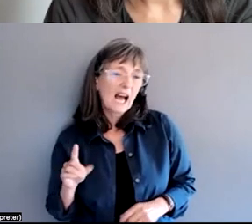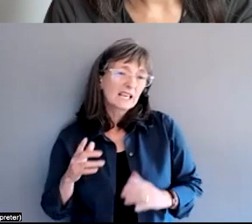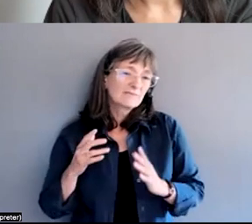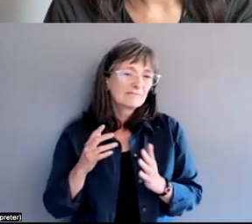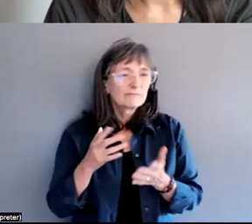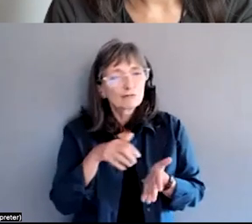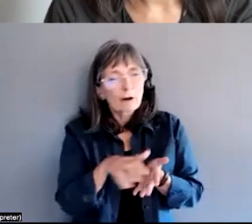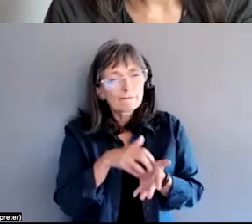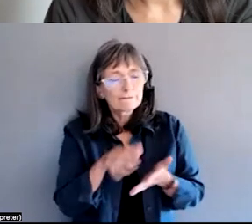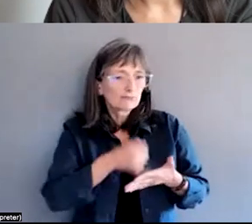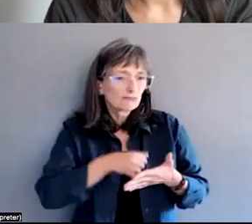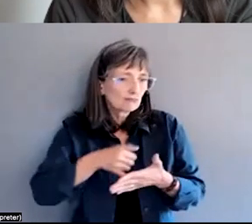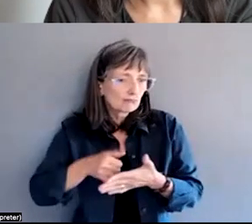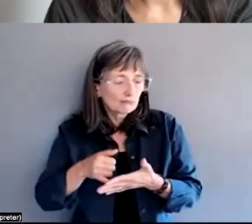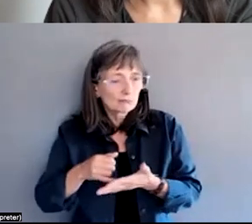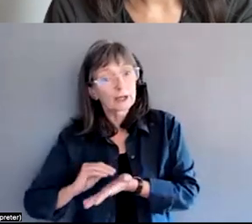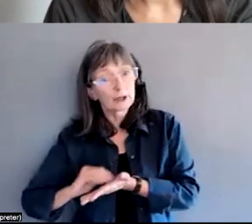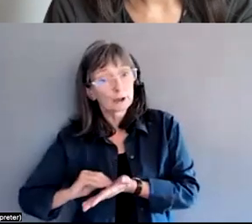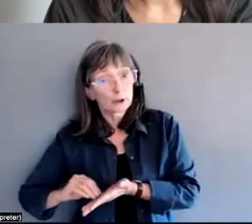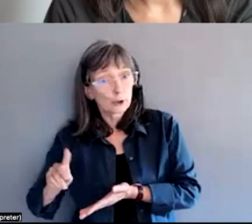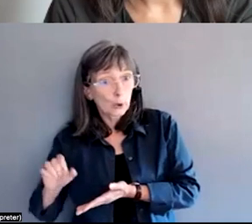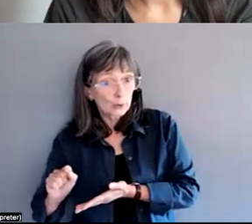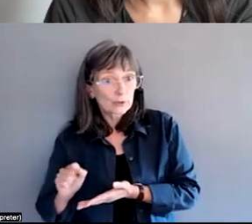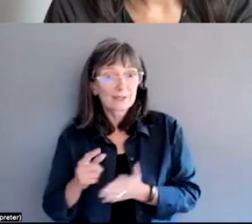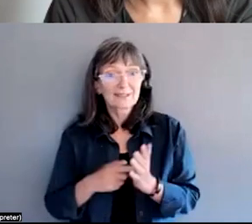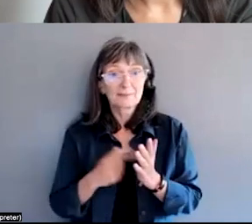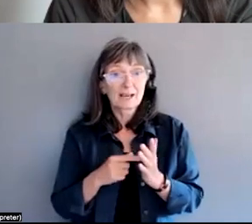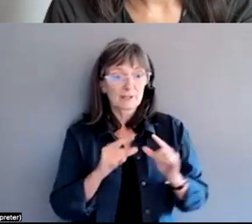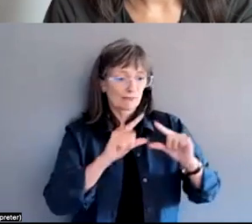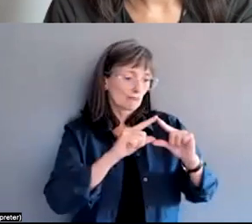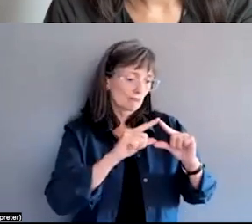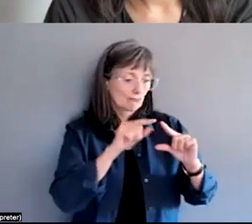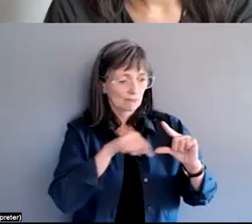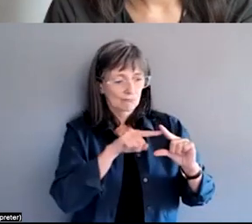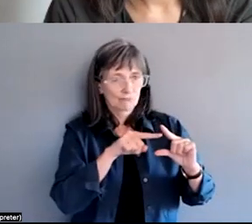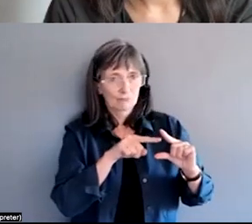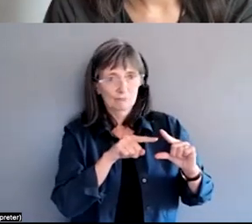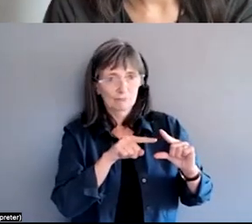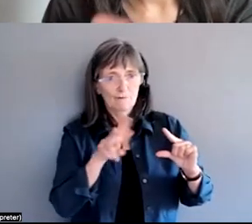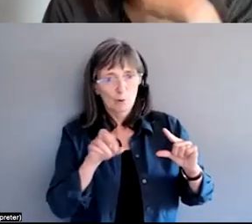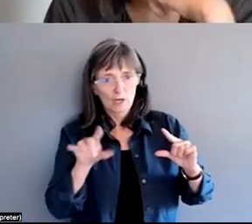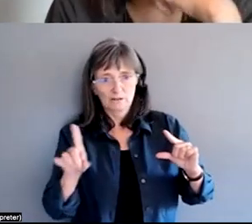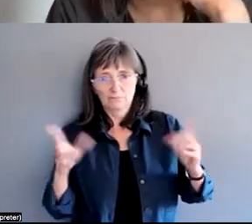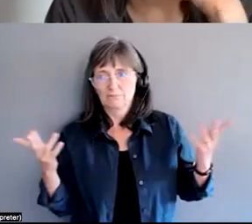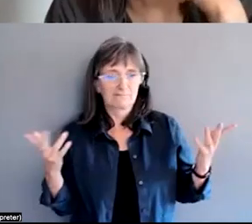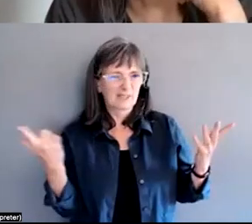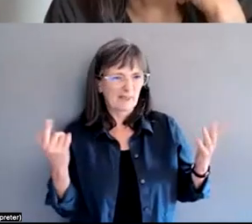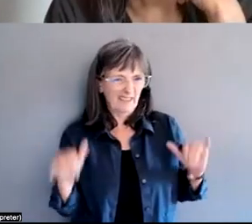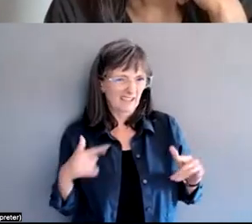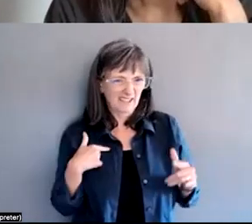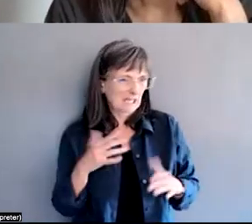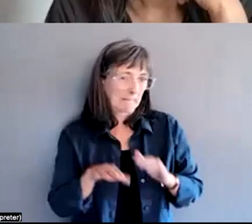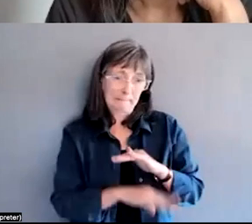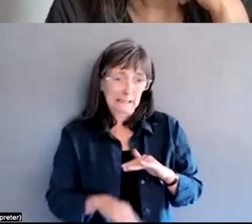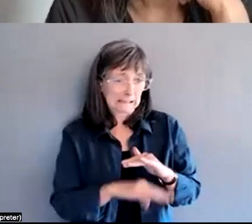And honestly, it's like there's a rectangle with a circle and it says void or something like that in it. And then I